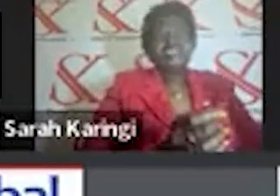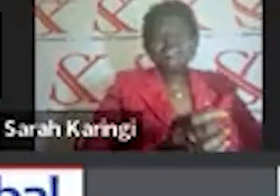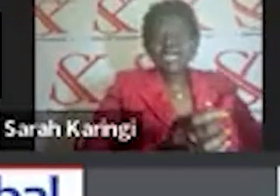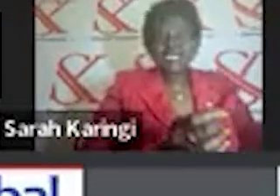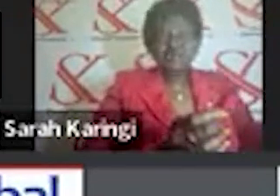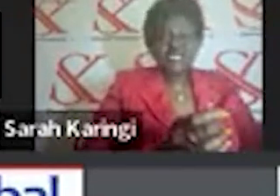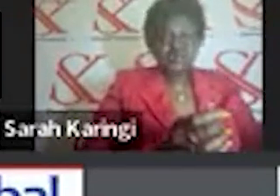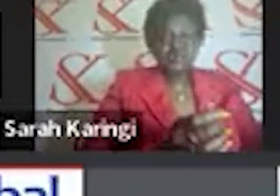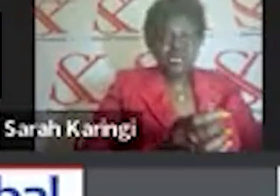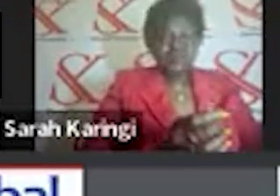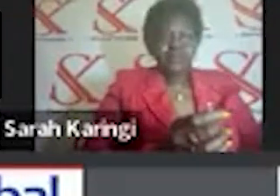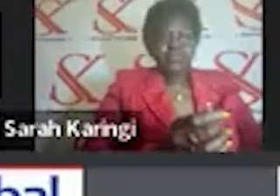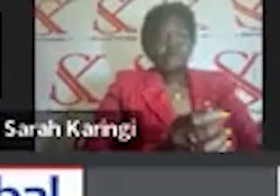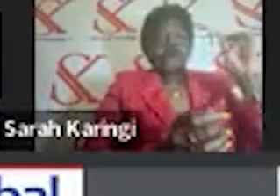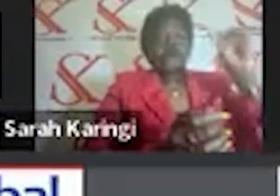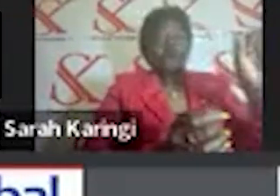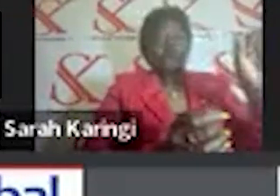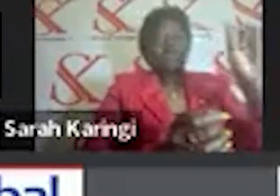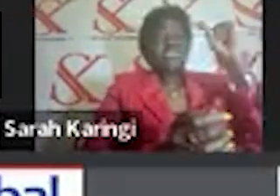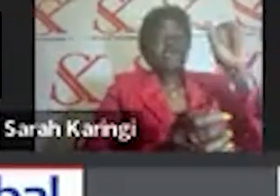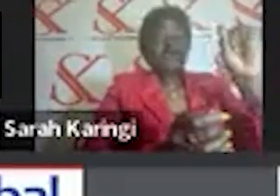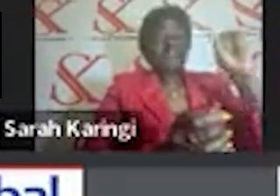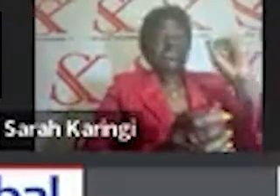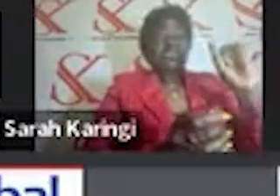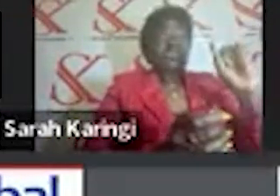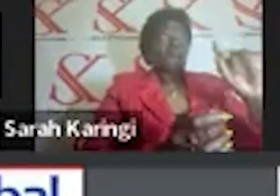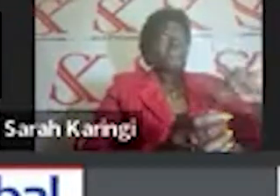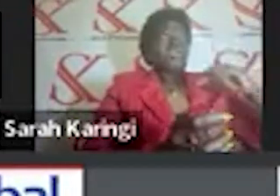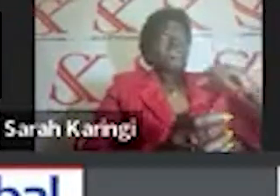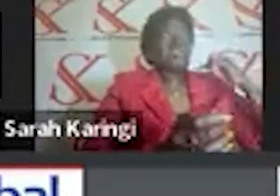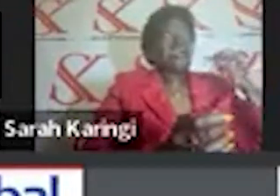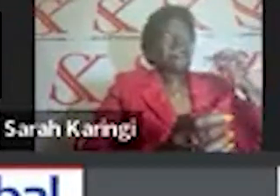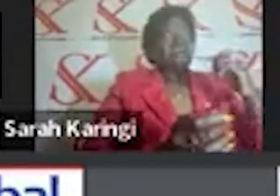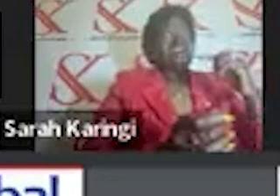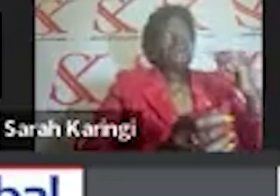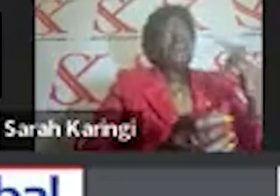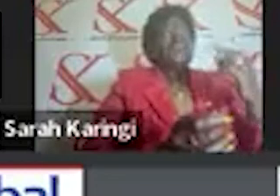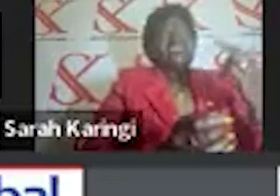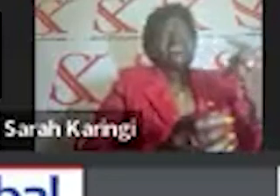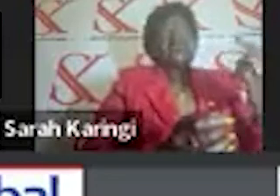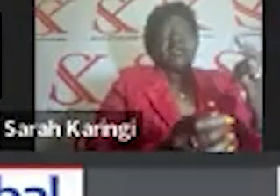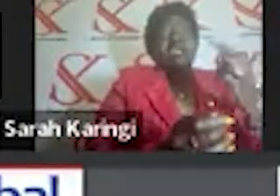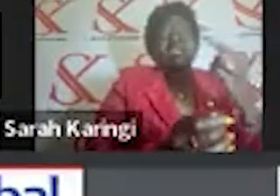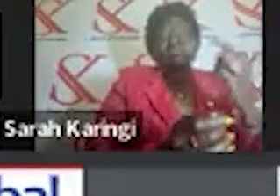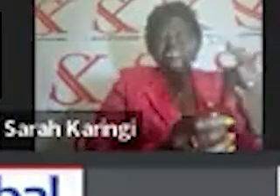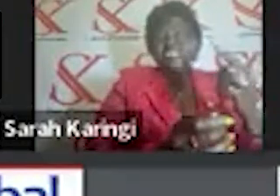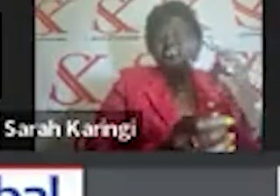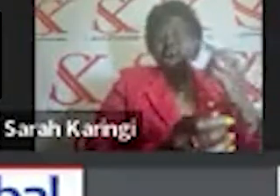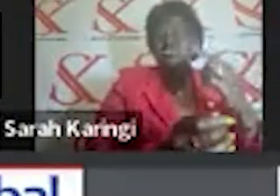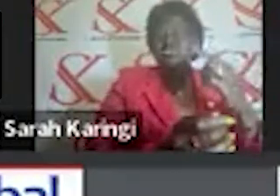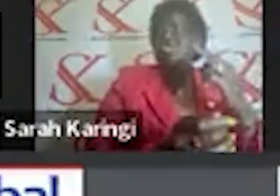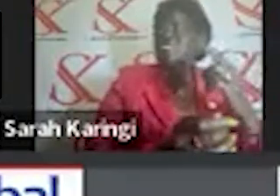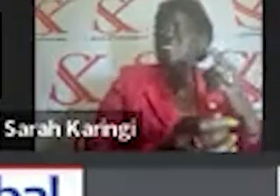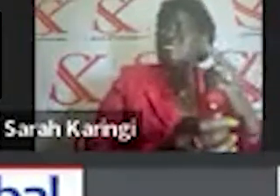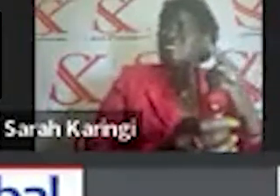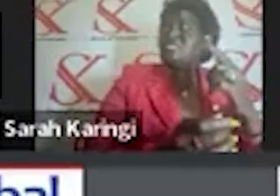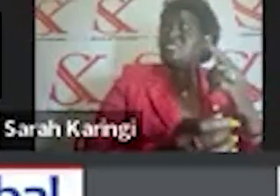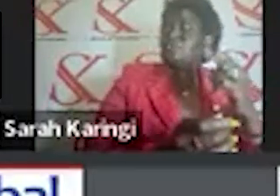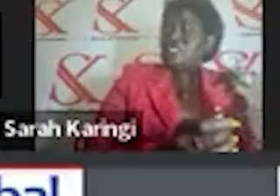that cannot even add value to them? You always have to keep on thinking, okay, I have new skills that I want to, and especially during